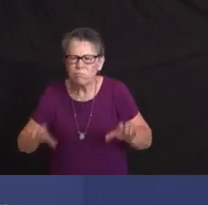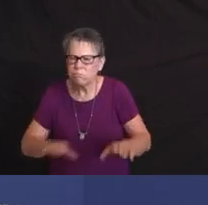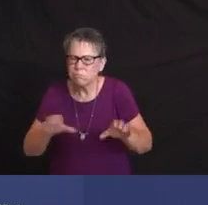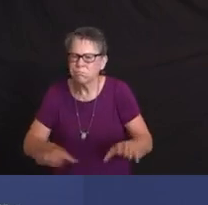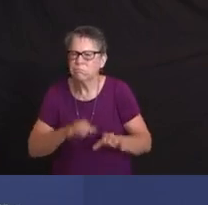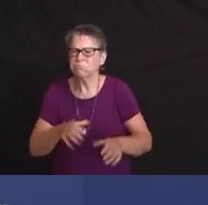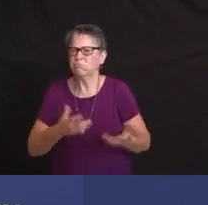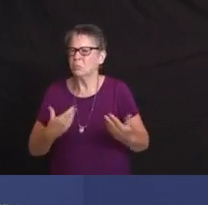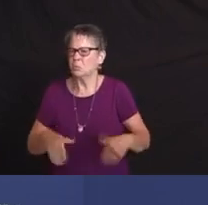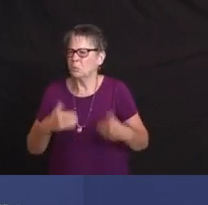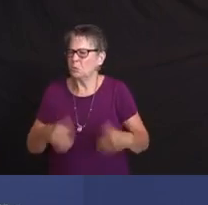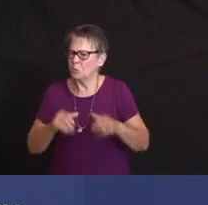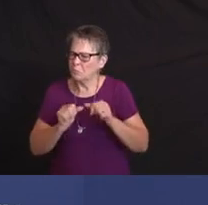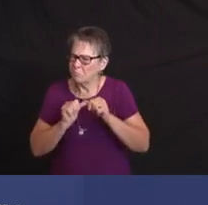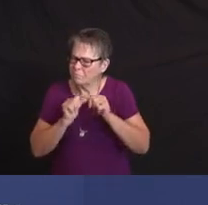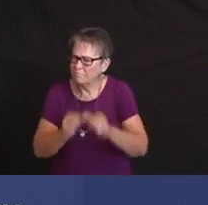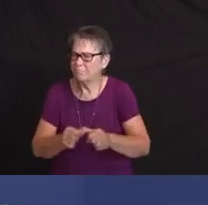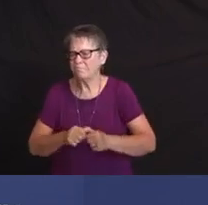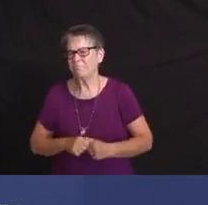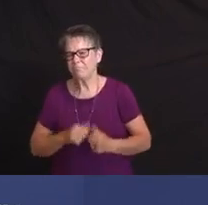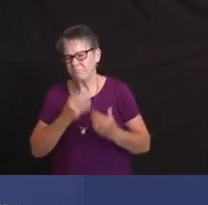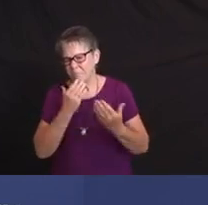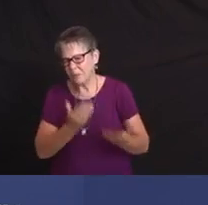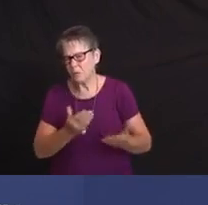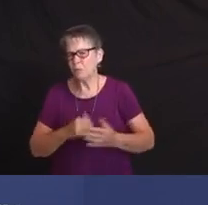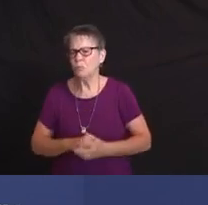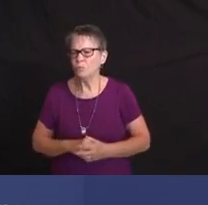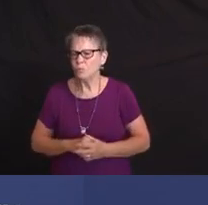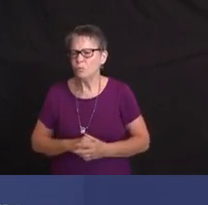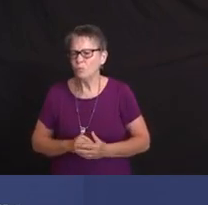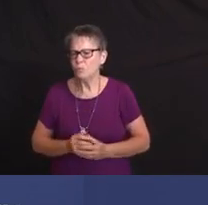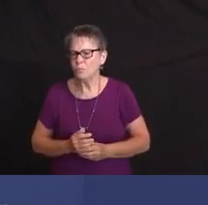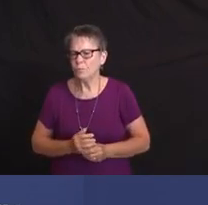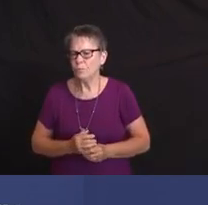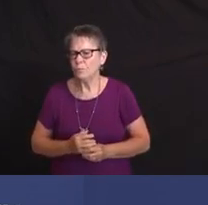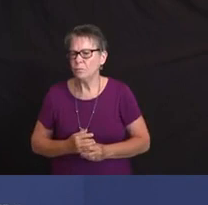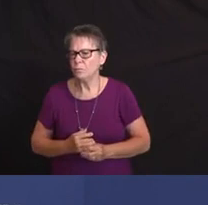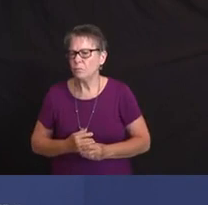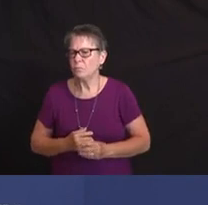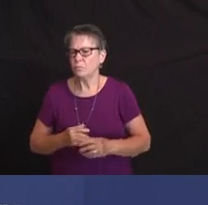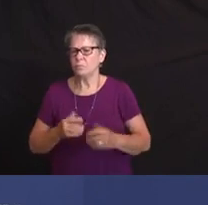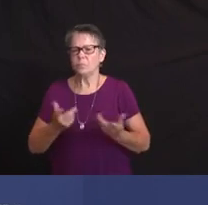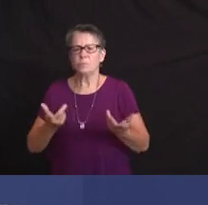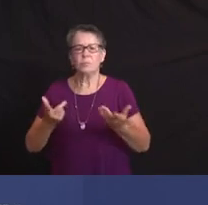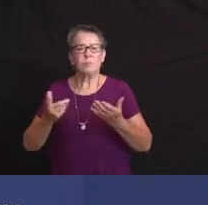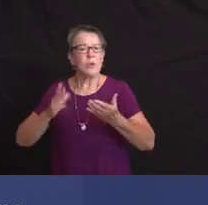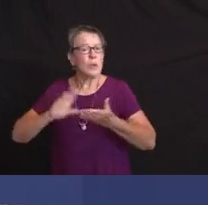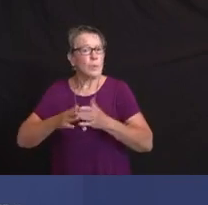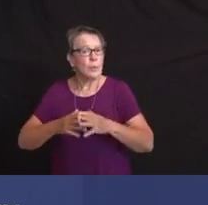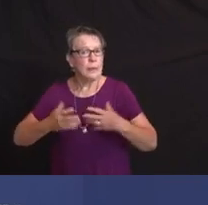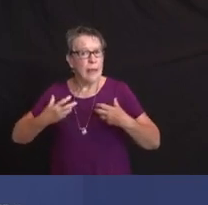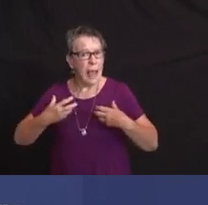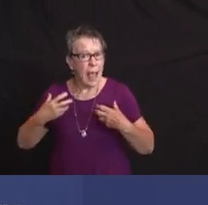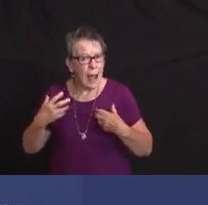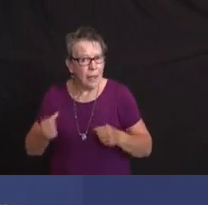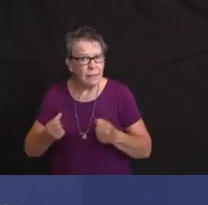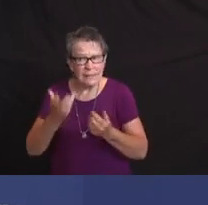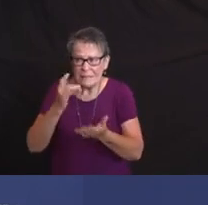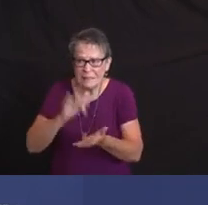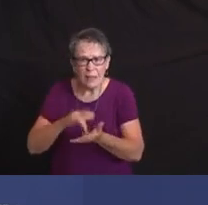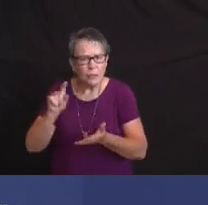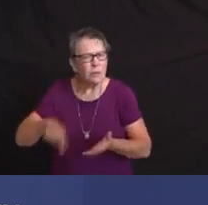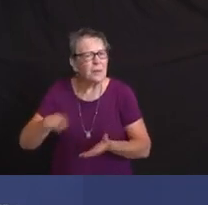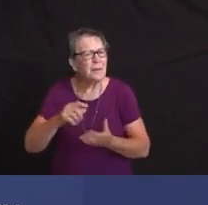this past year and a half. FQHCs, community health centers, are treasured assets in our communities,